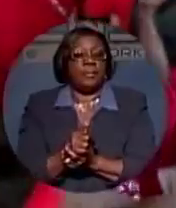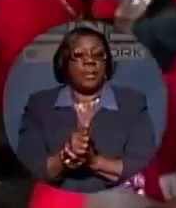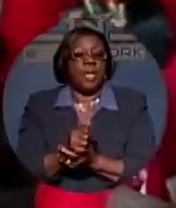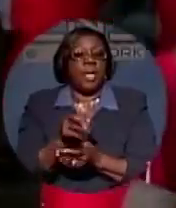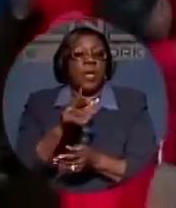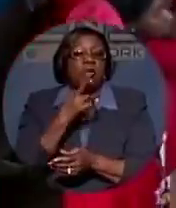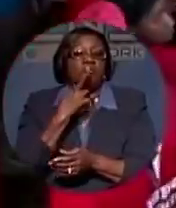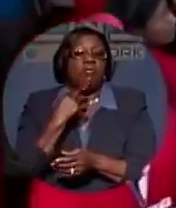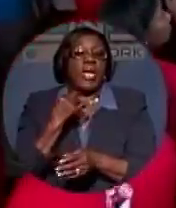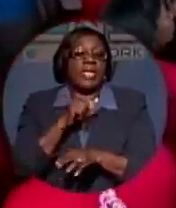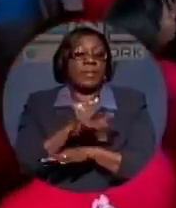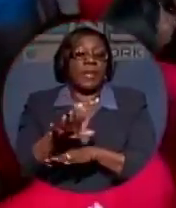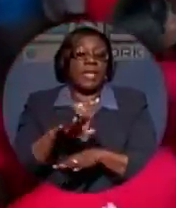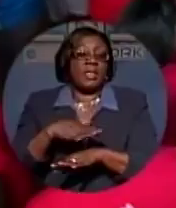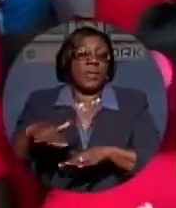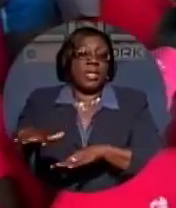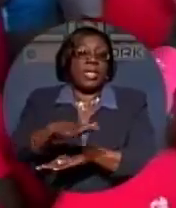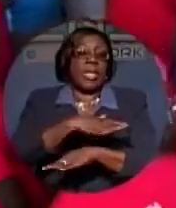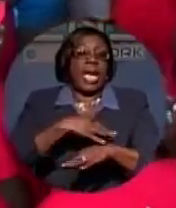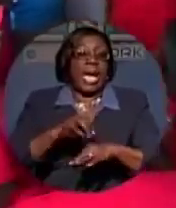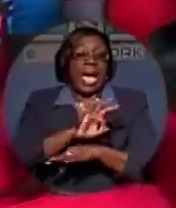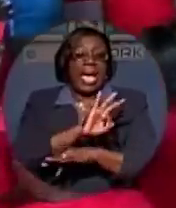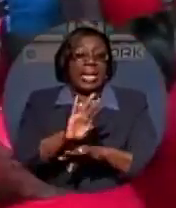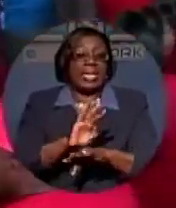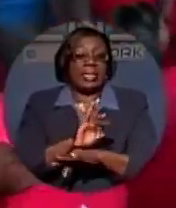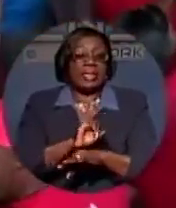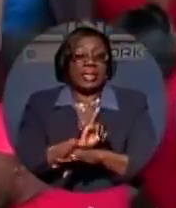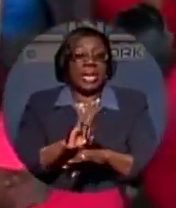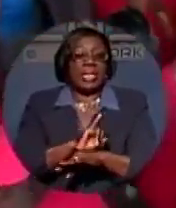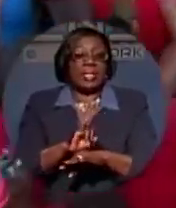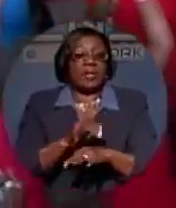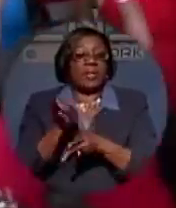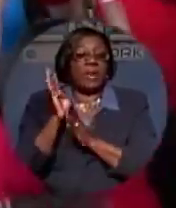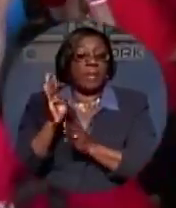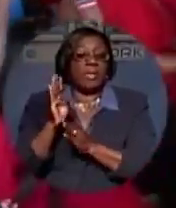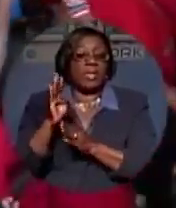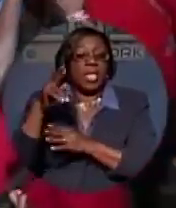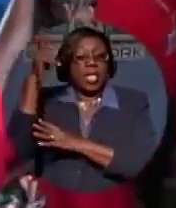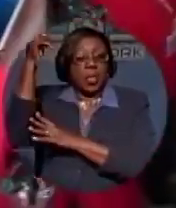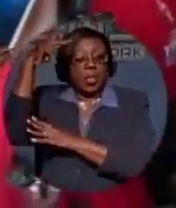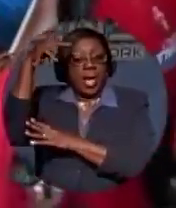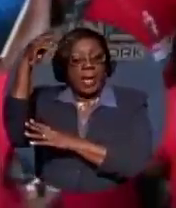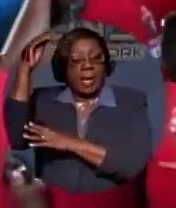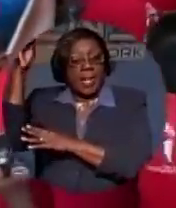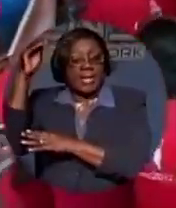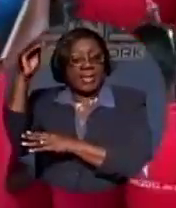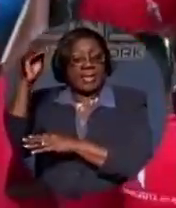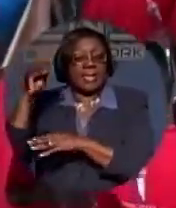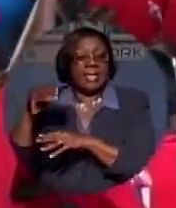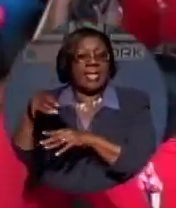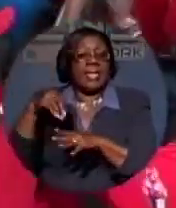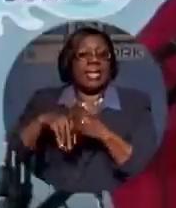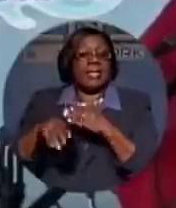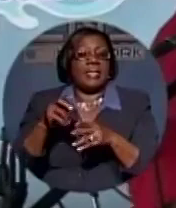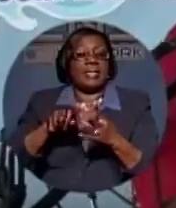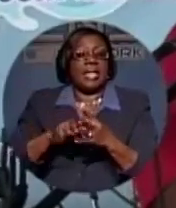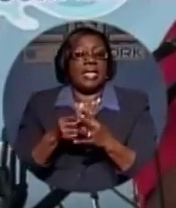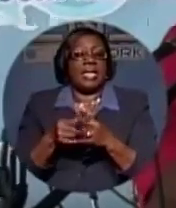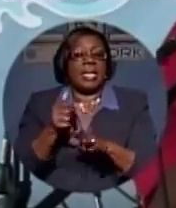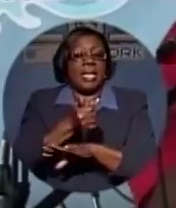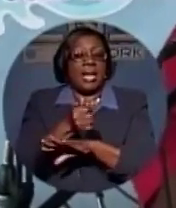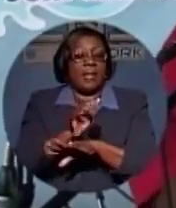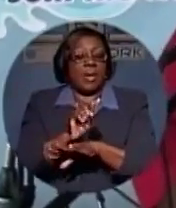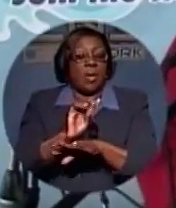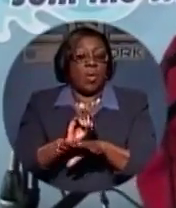Red Splash sweeping the islands of the Bahamas Monday. Prime Minister Hubert Ingraham riding the wave beginning in his constituency, North Abaco. All